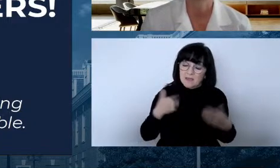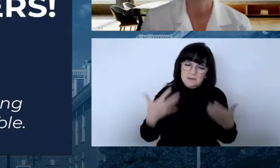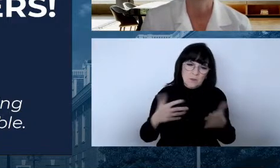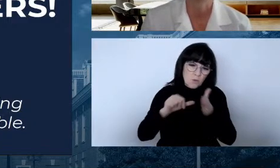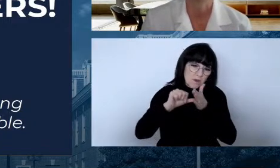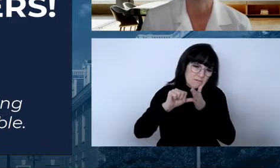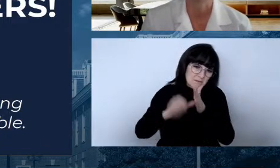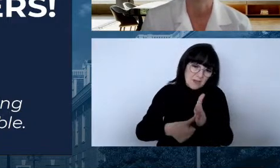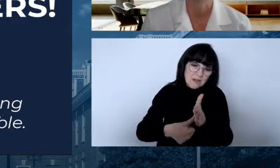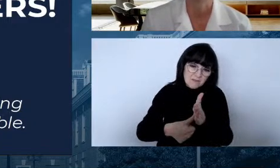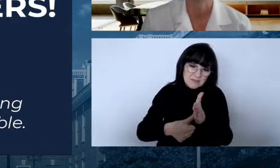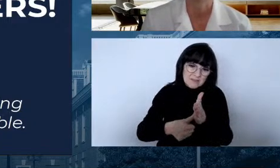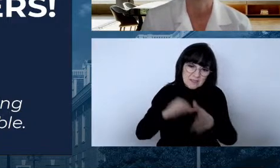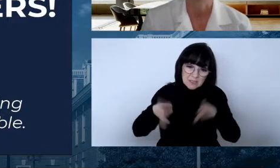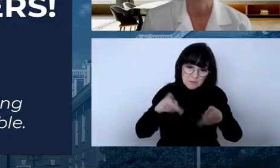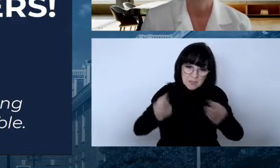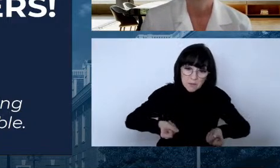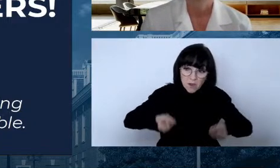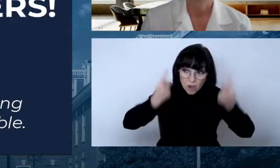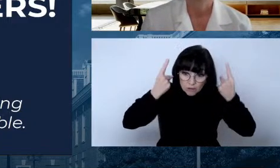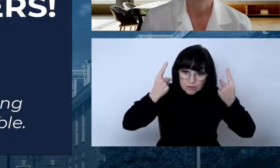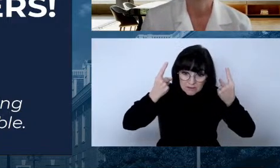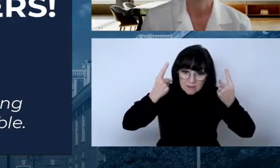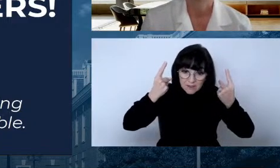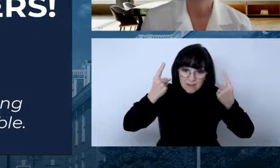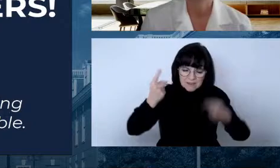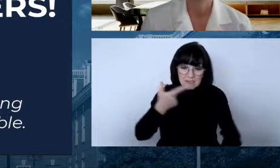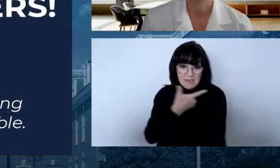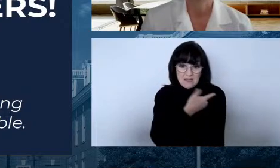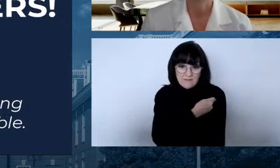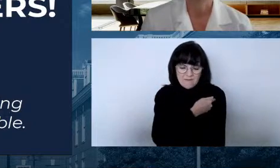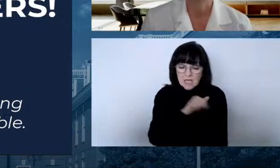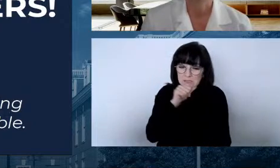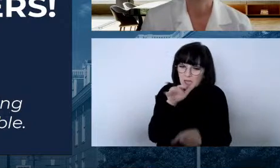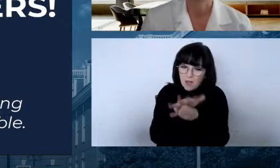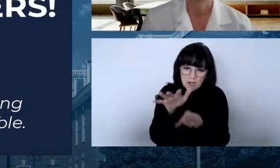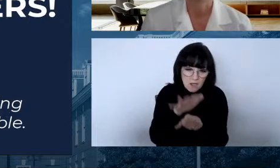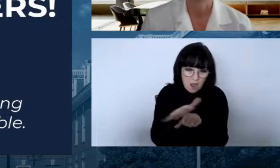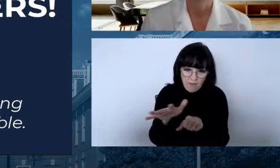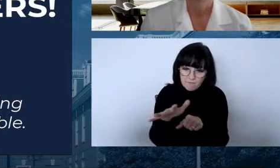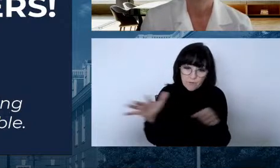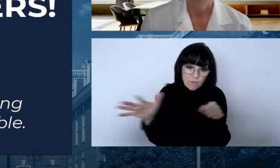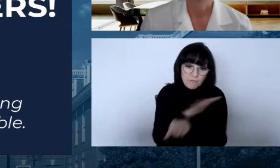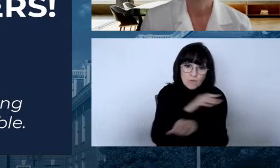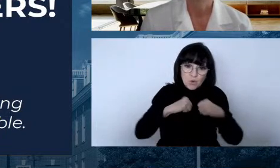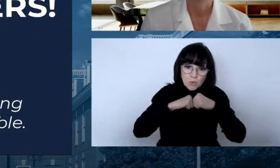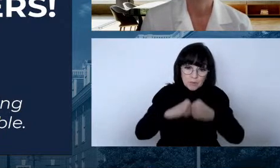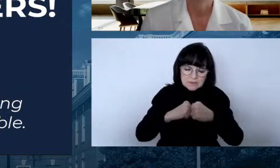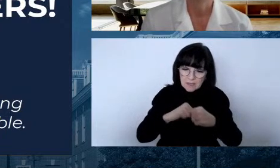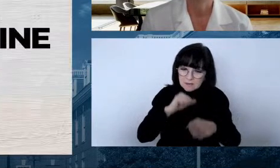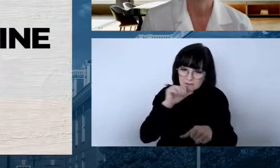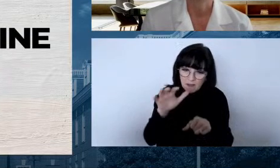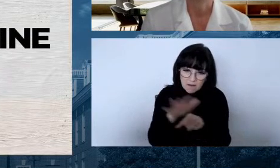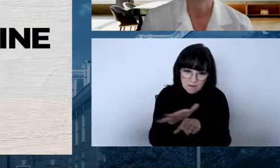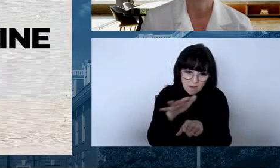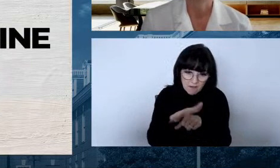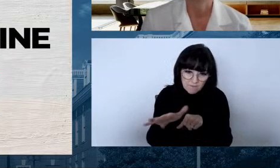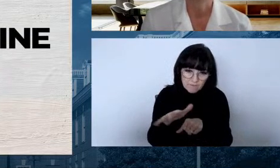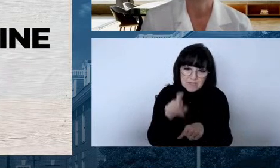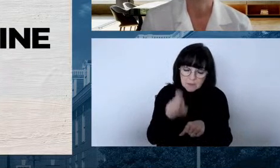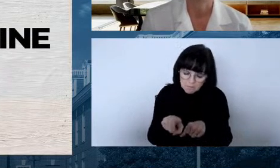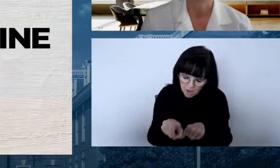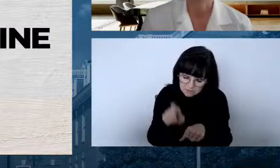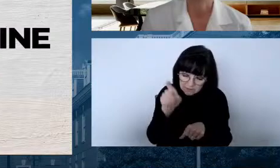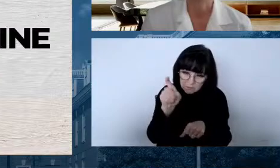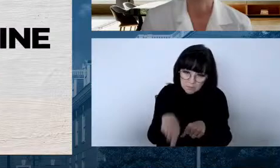that people understand that the vaccine is not enough in and of itself to prevent infection, and that you need to protect yourself as